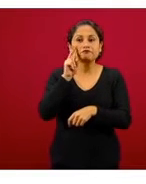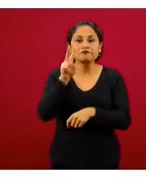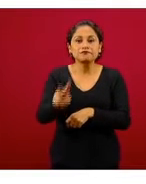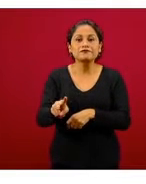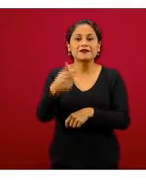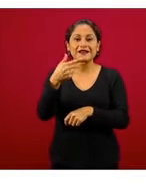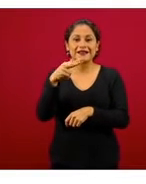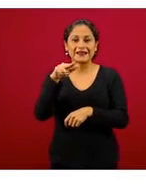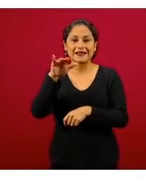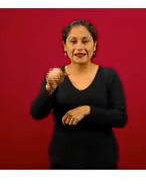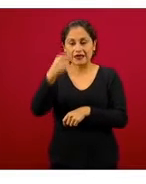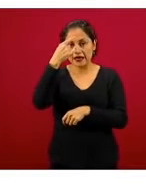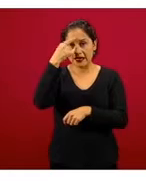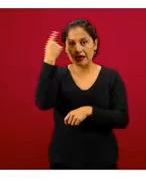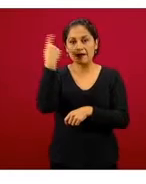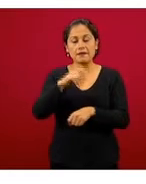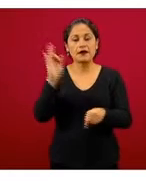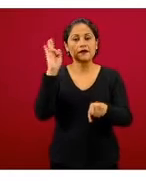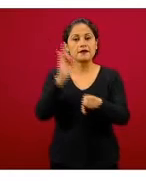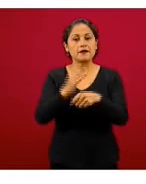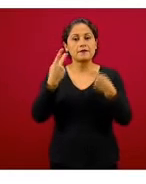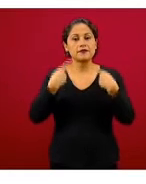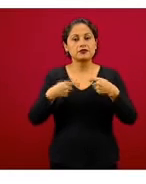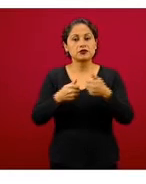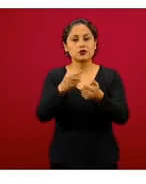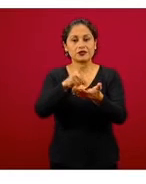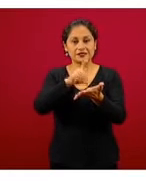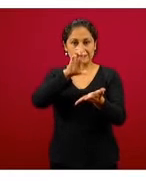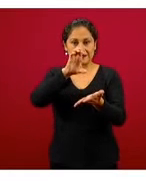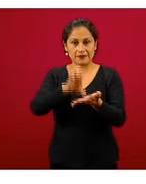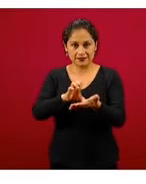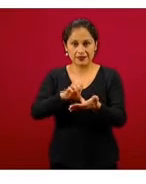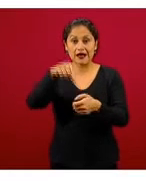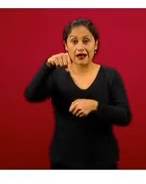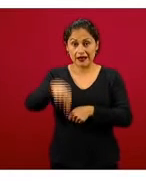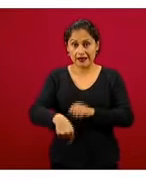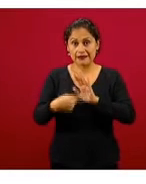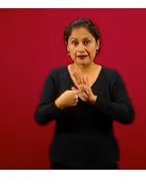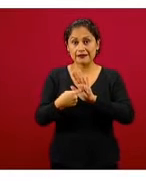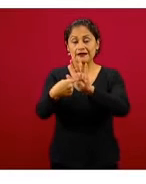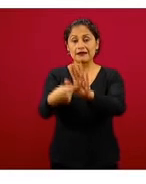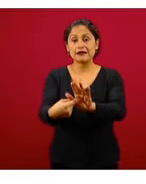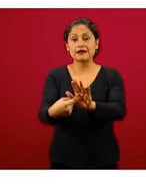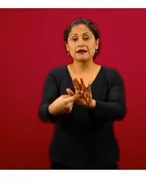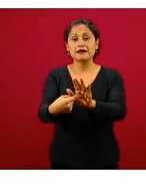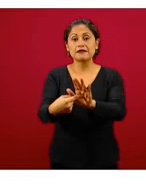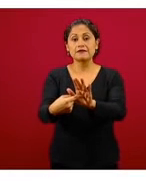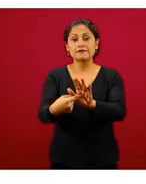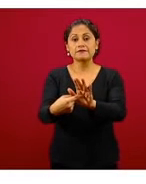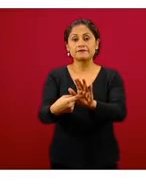the guide for the protection of health in the case of